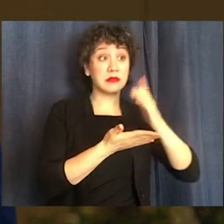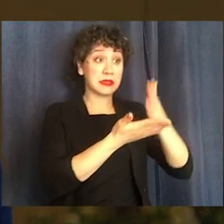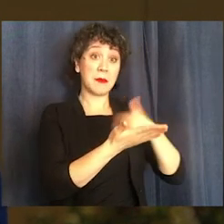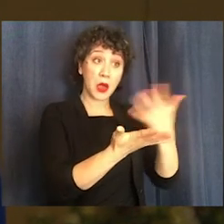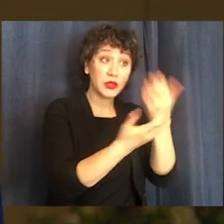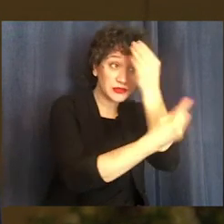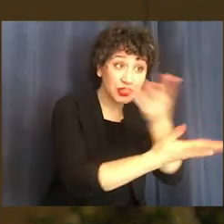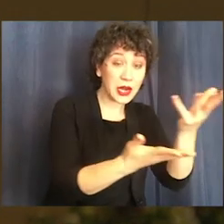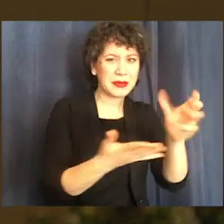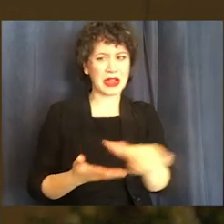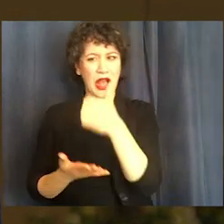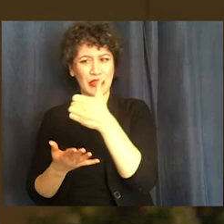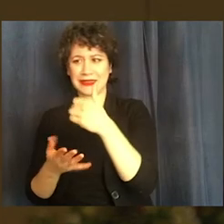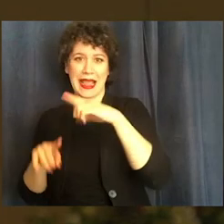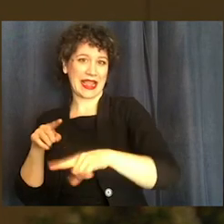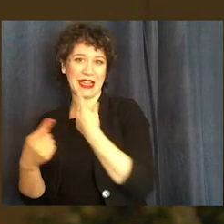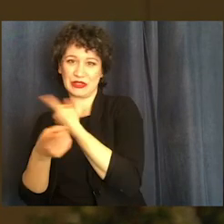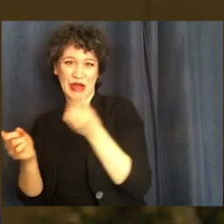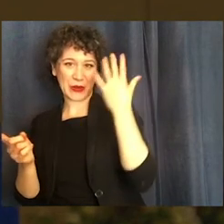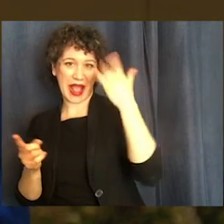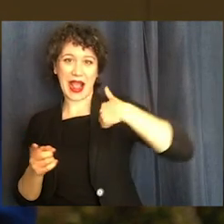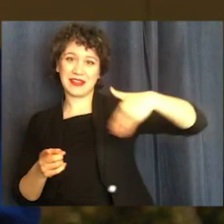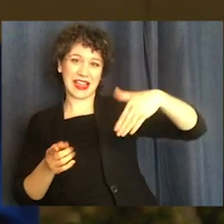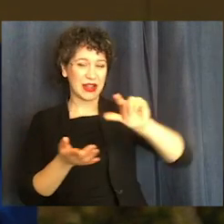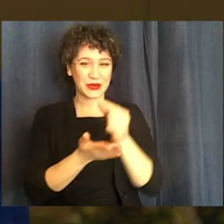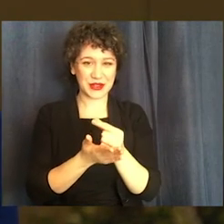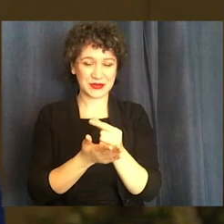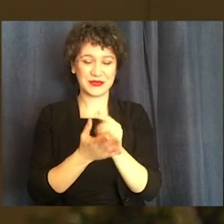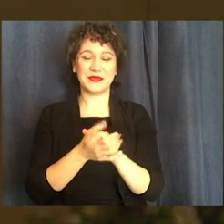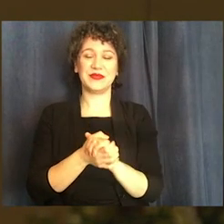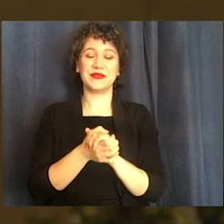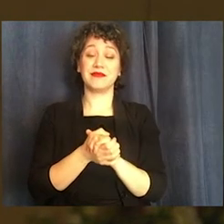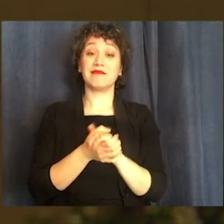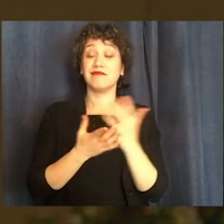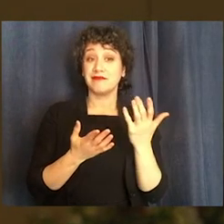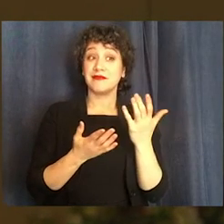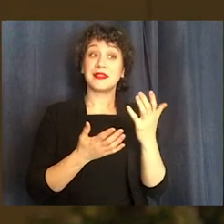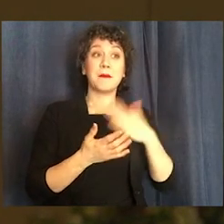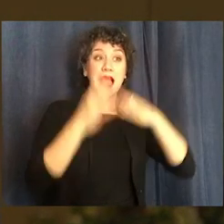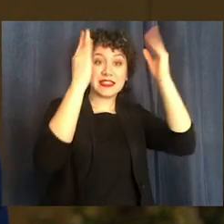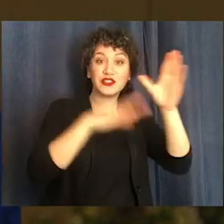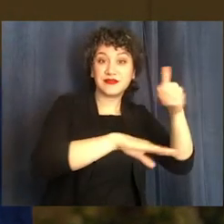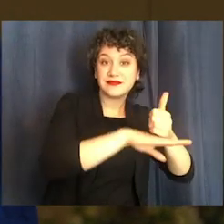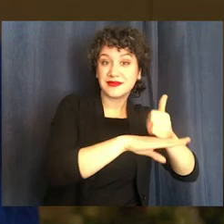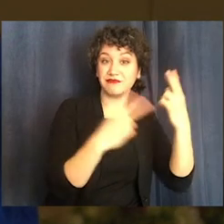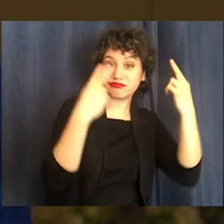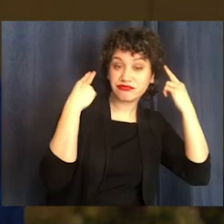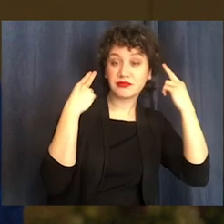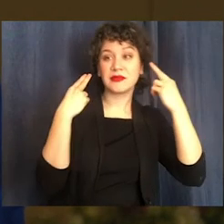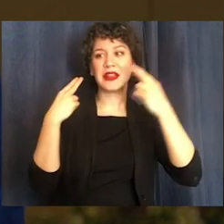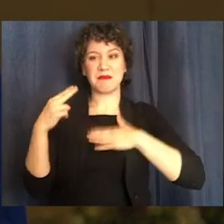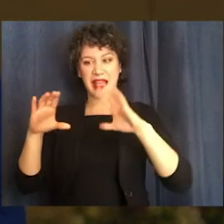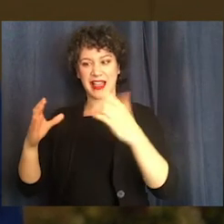my six-person class with lessons ranging from valuable life lessons to math lessons. From planning and attending prom my freshman year to throwing a fake prom